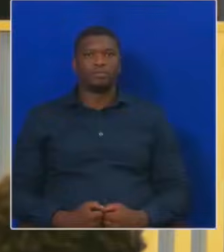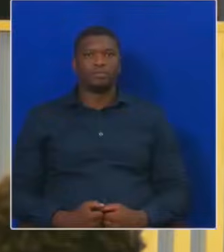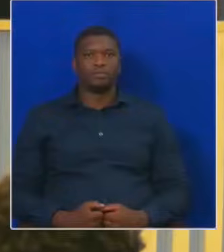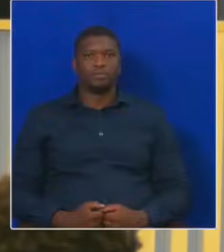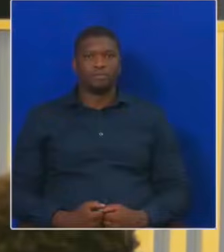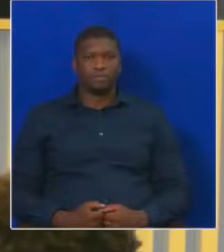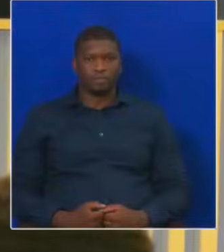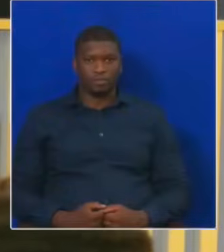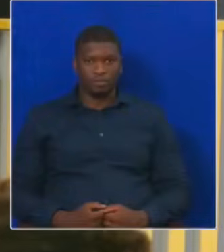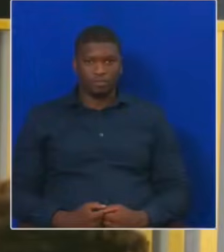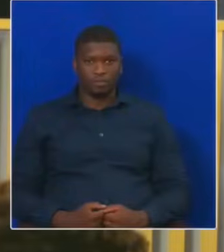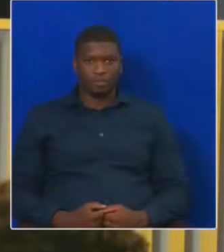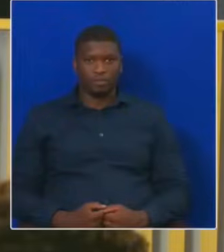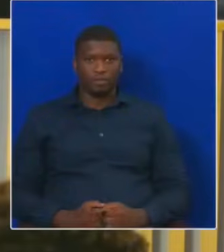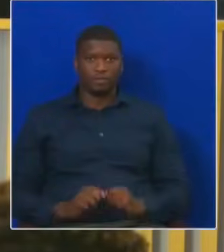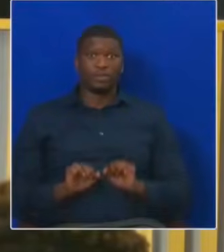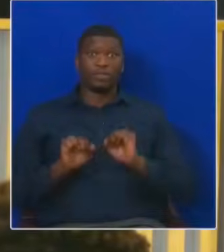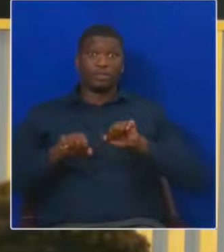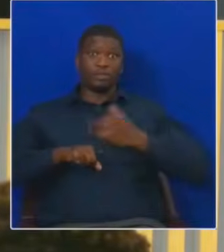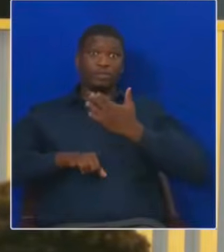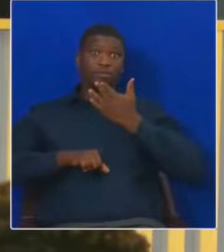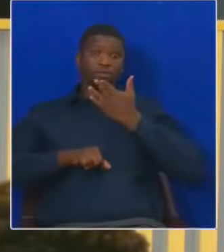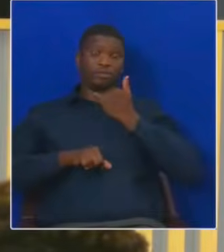Yes, Ms. Mkhwanazi.